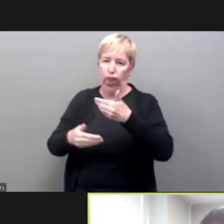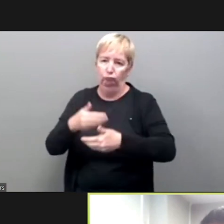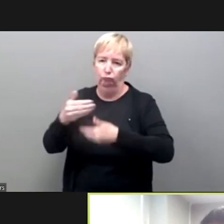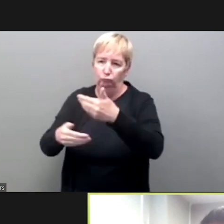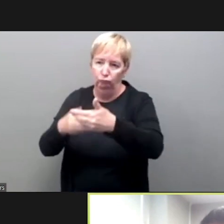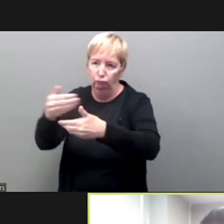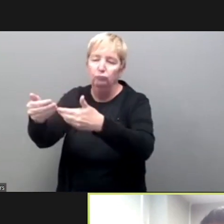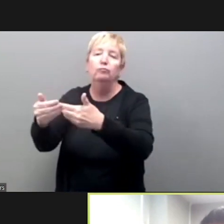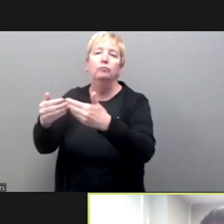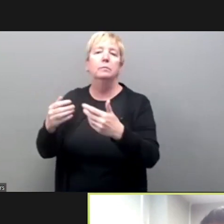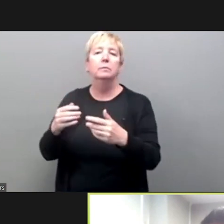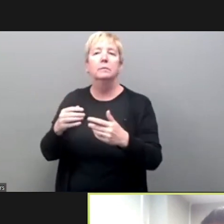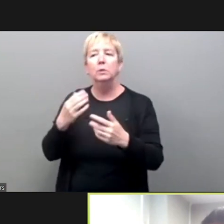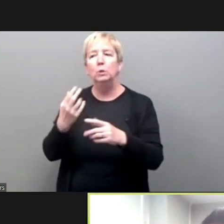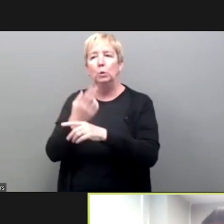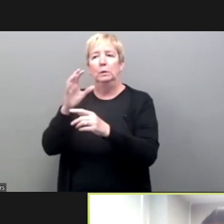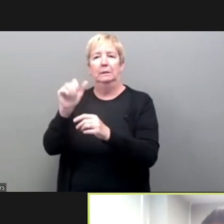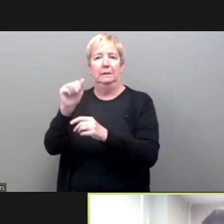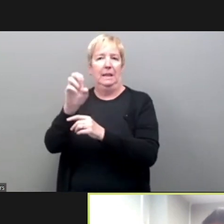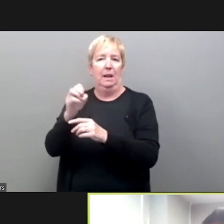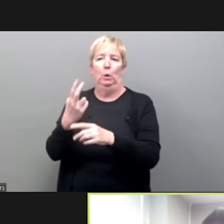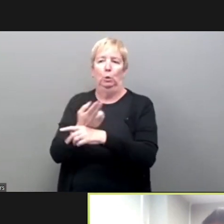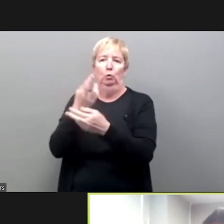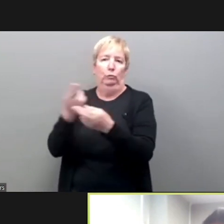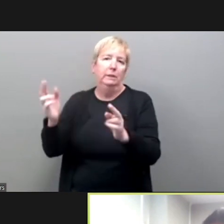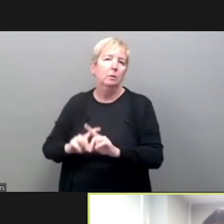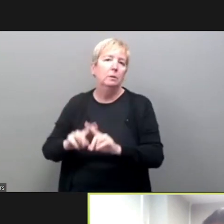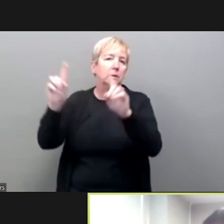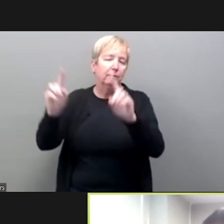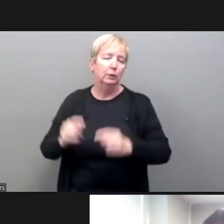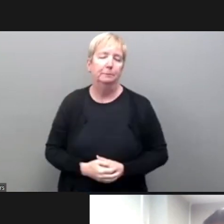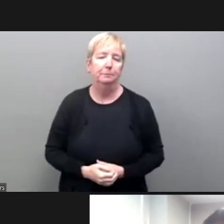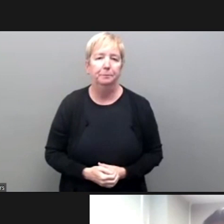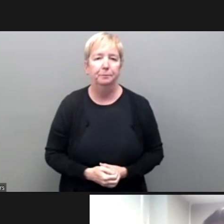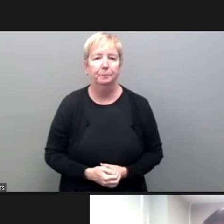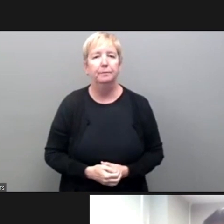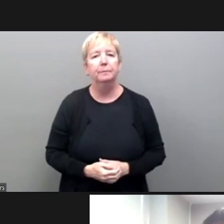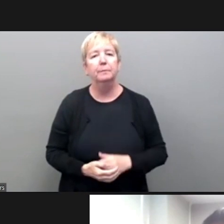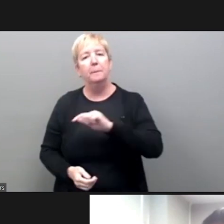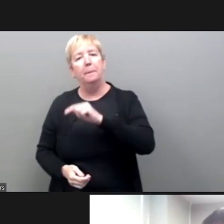level of care. Thank you, Billy. Jennifer.